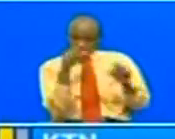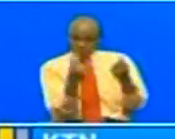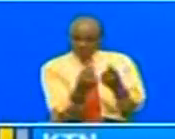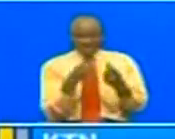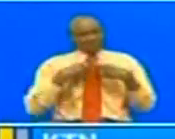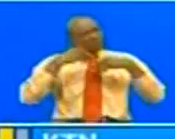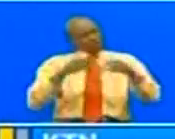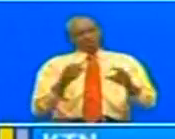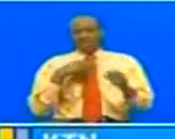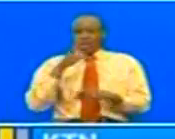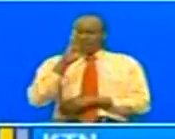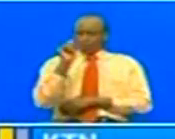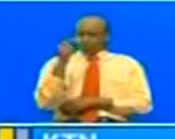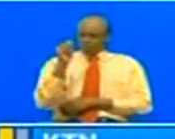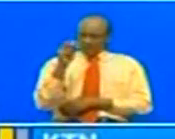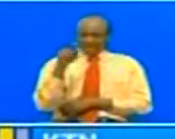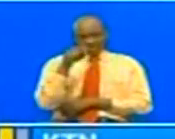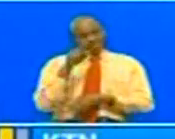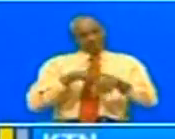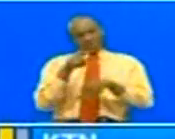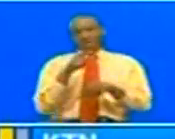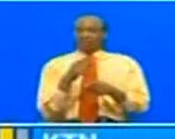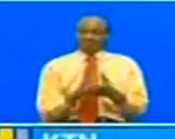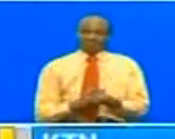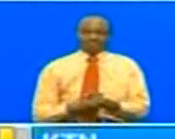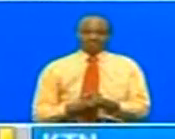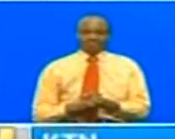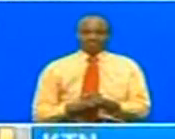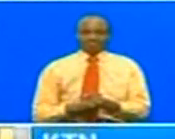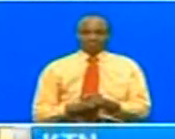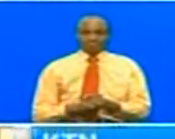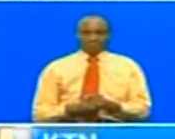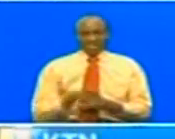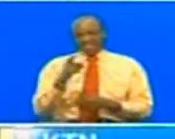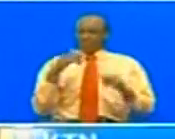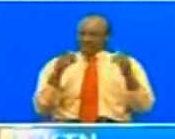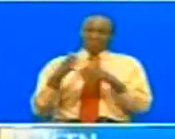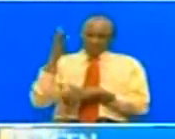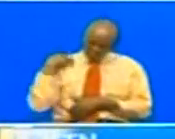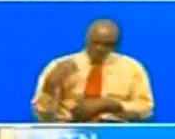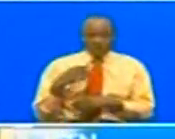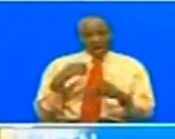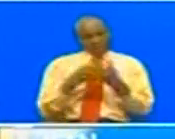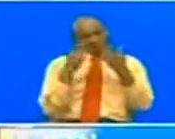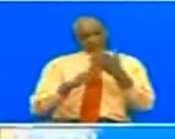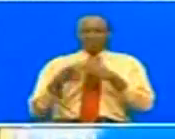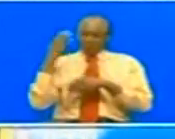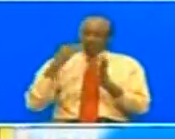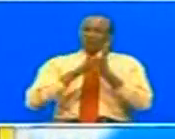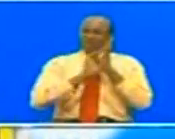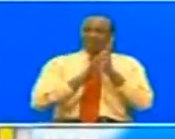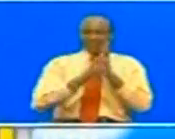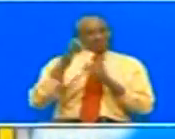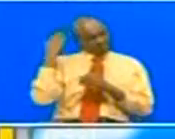loss to Botswana in the Africa Youth Championships. These are some of the players who sent shockwaves in the region beyond during